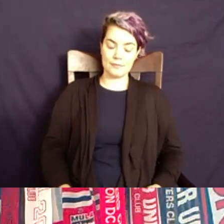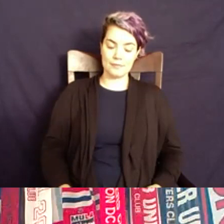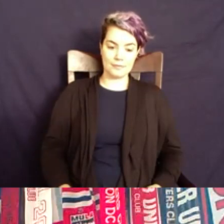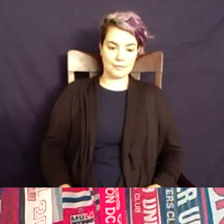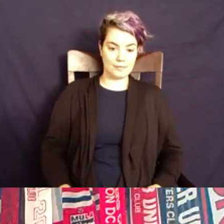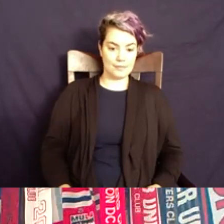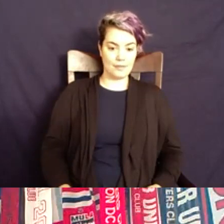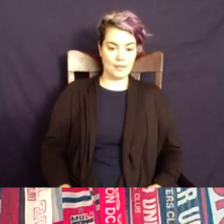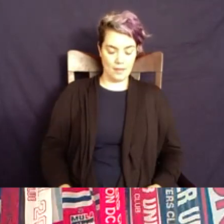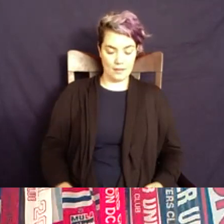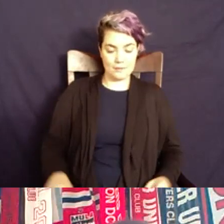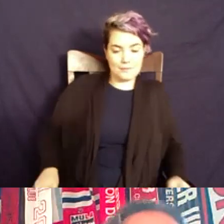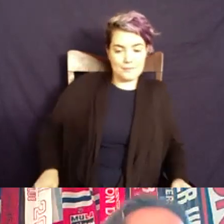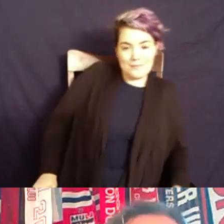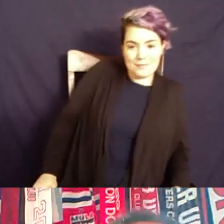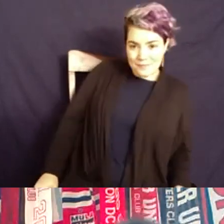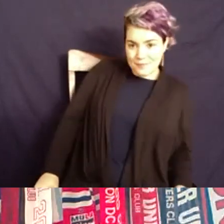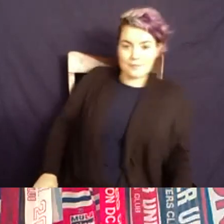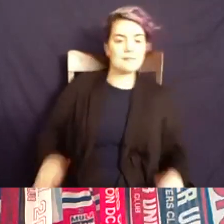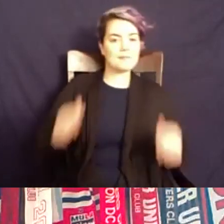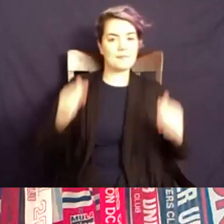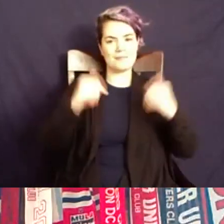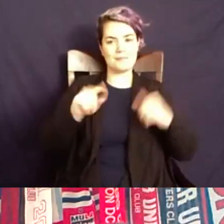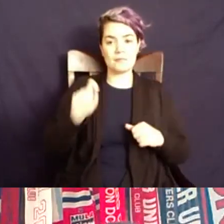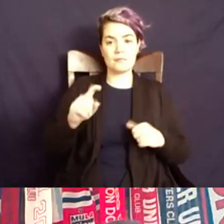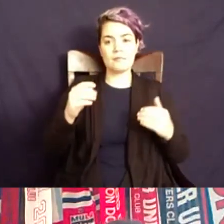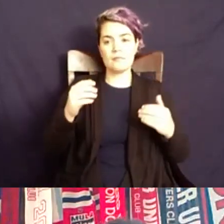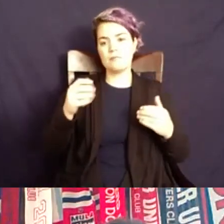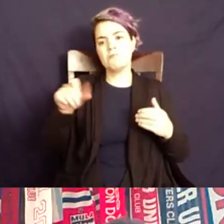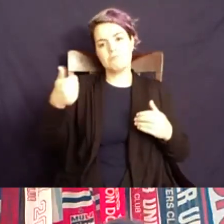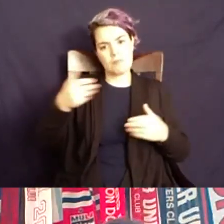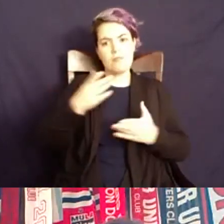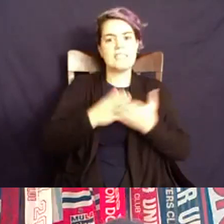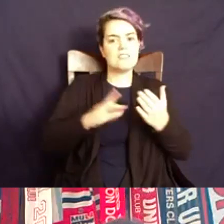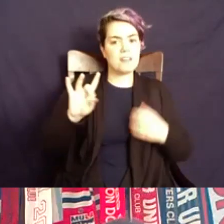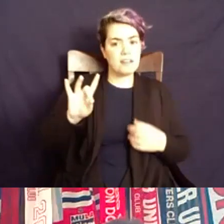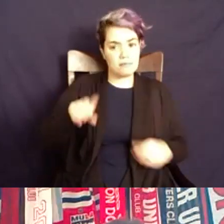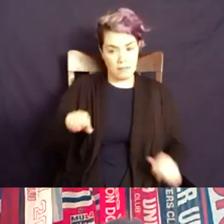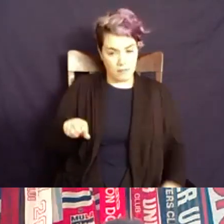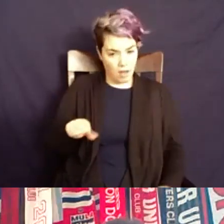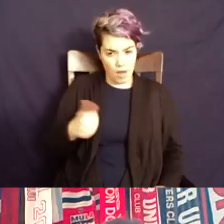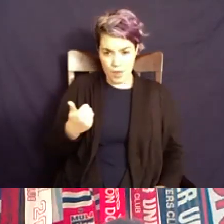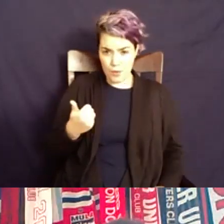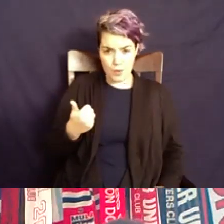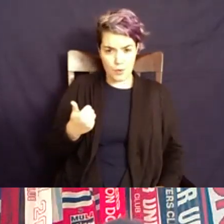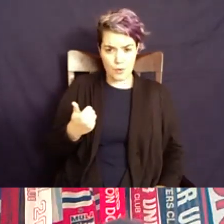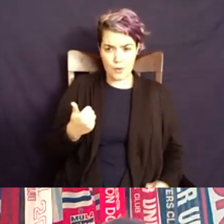Next question. Beyond Section 8, are there other specific federal or Massachusetts state monies